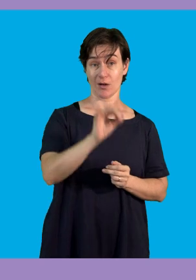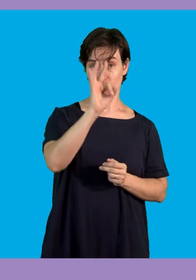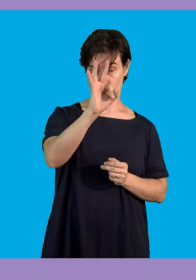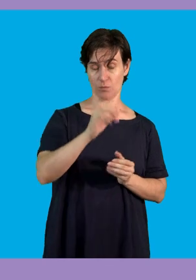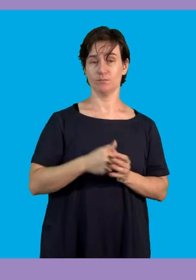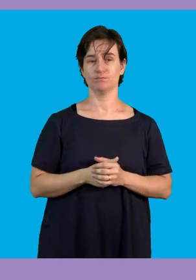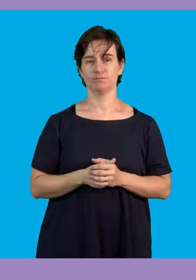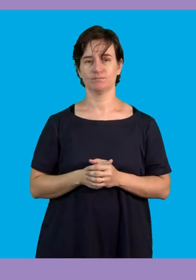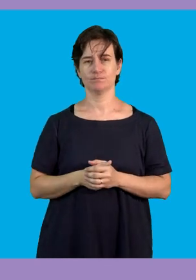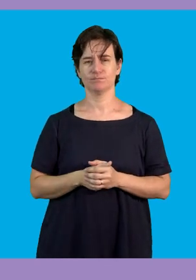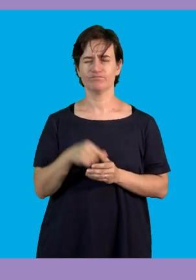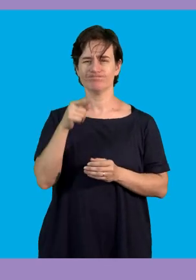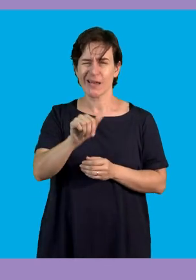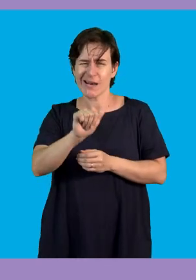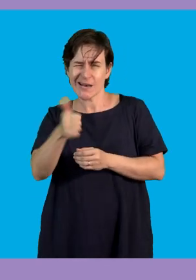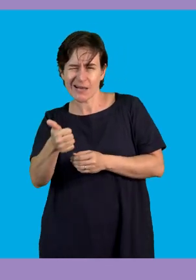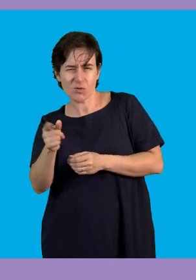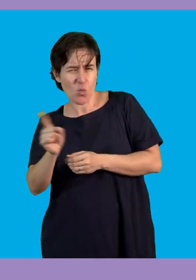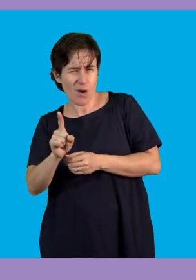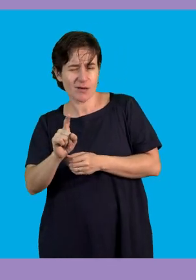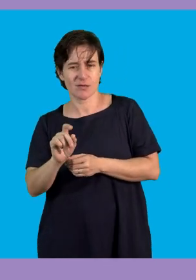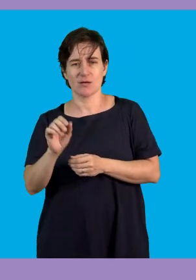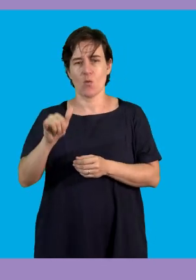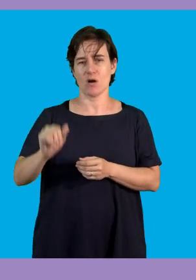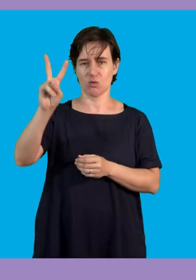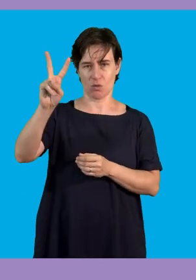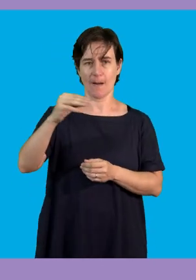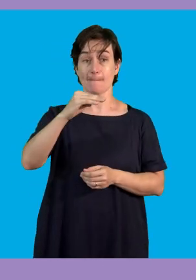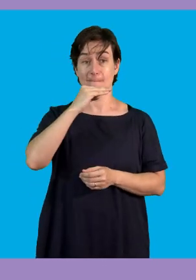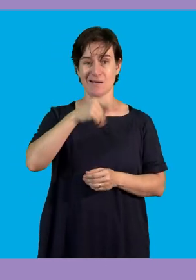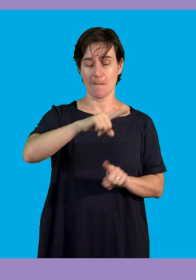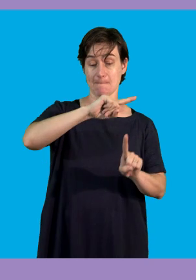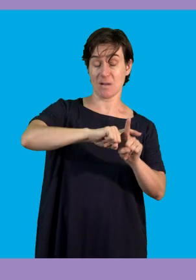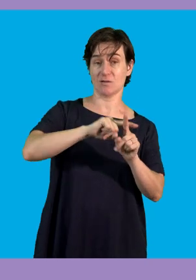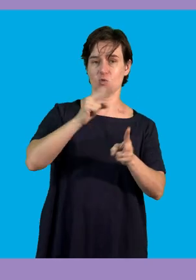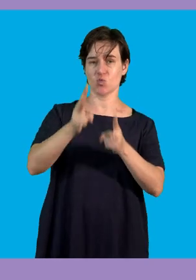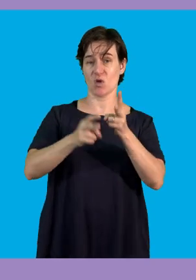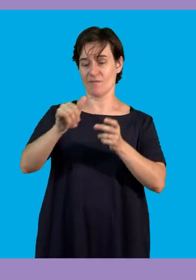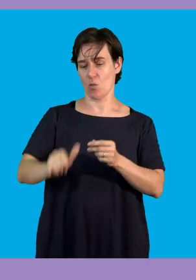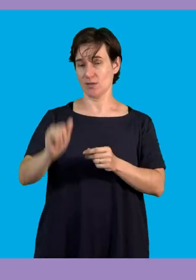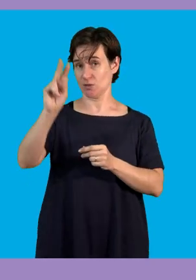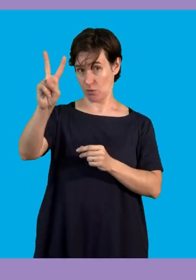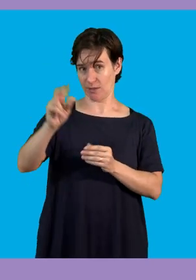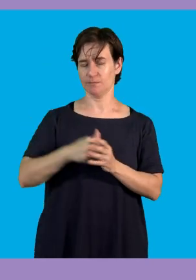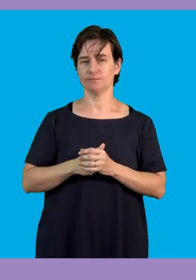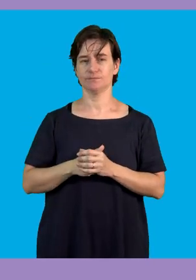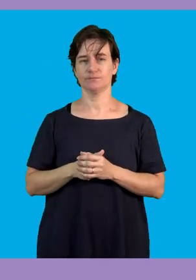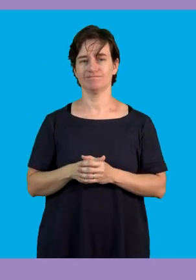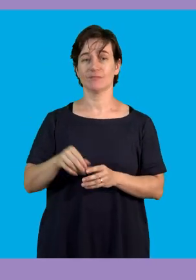12y cubed. And then the next one is a square, so it will be plus 12y